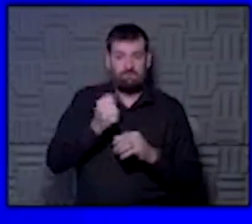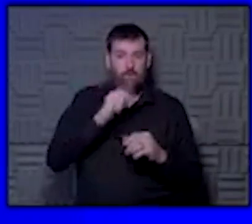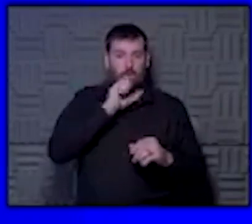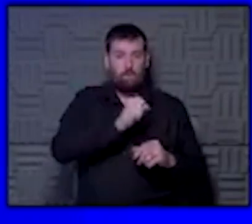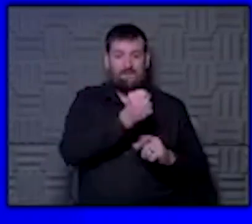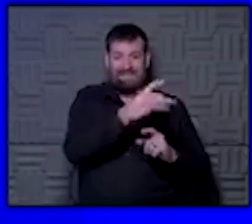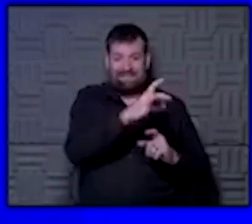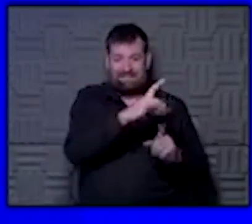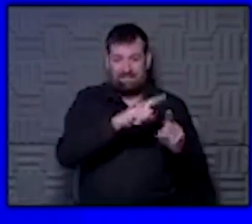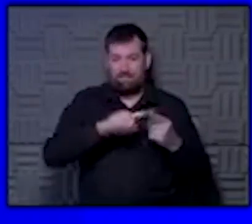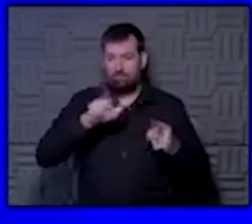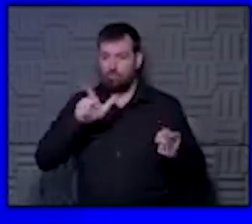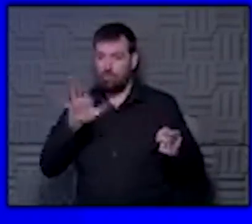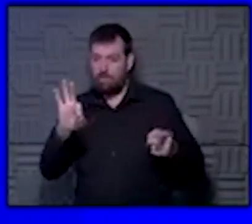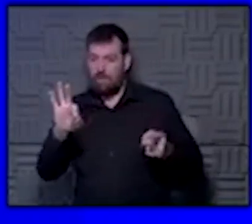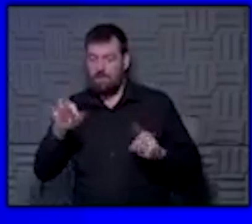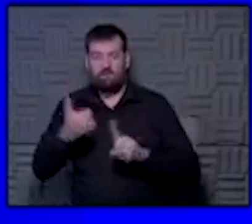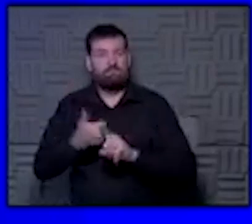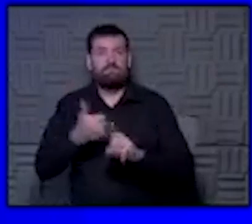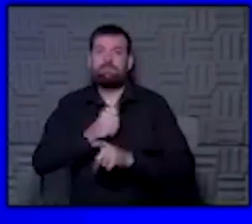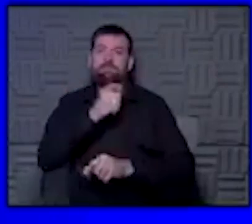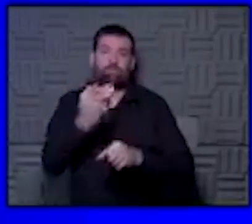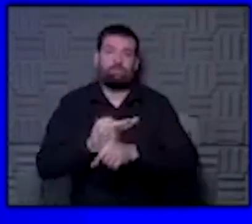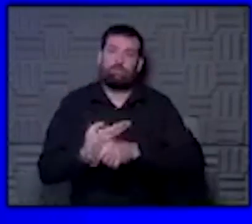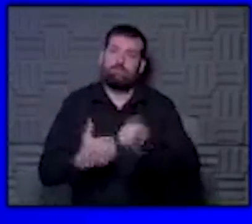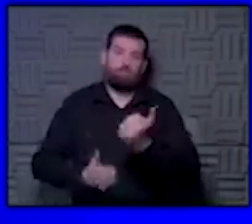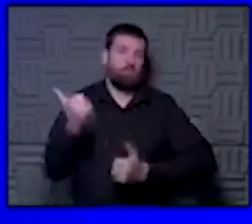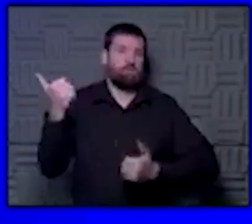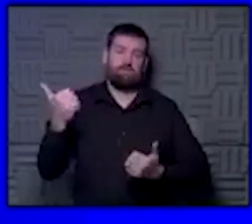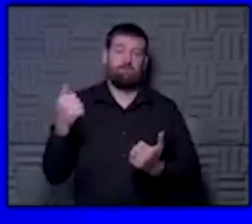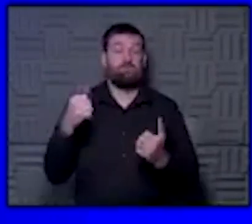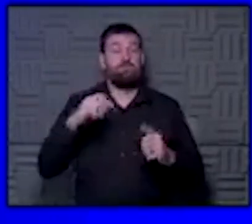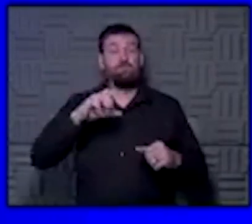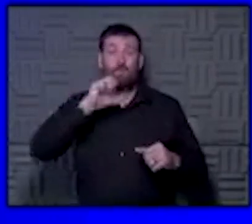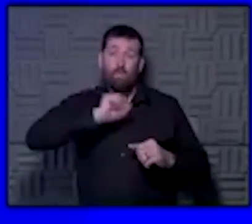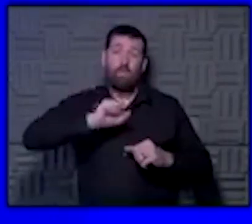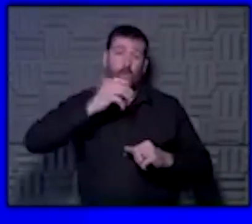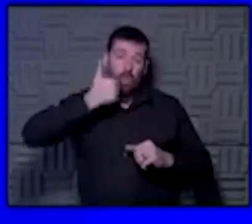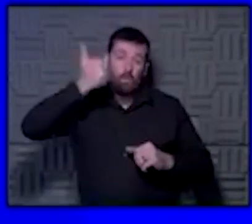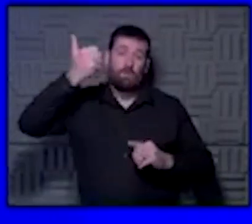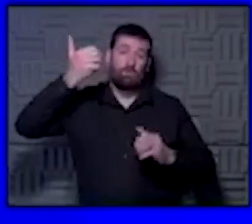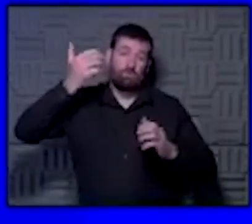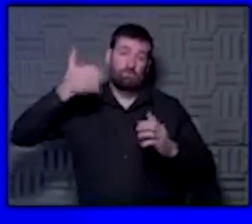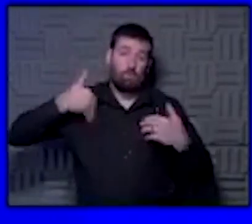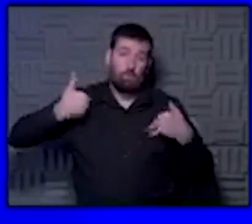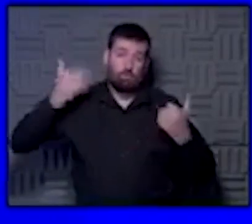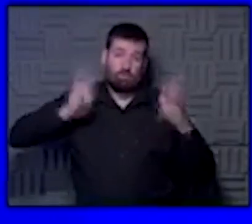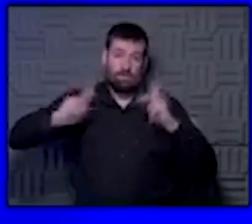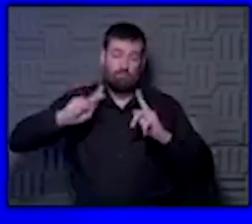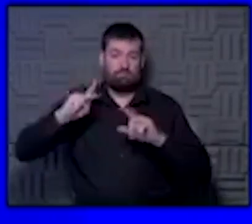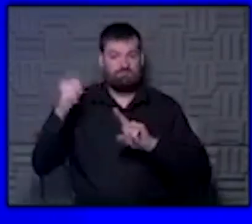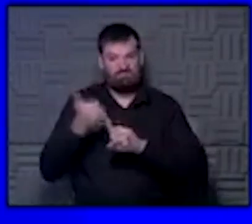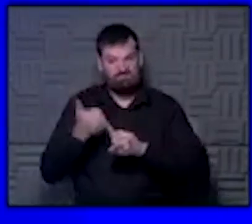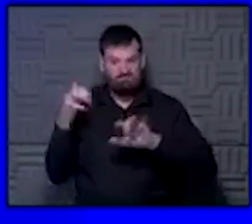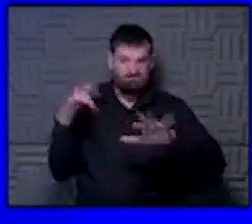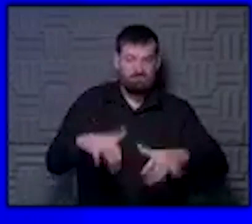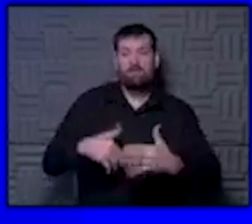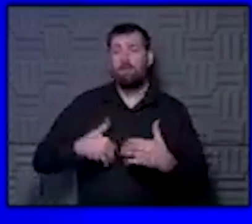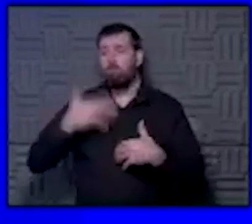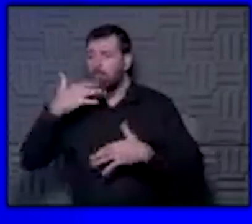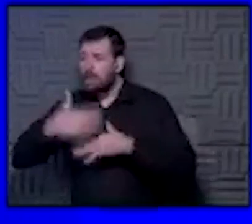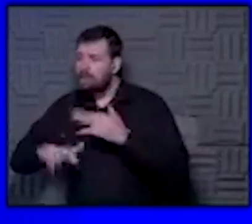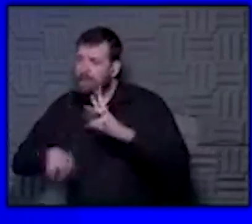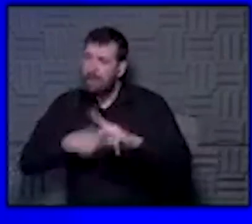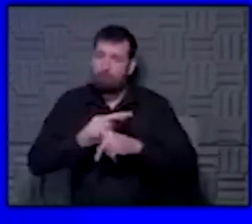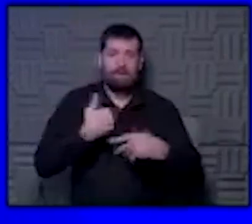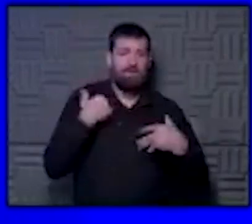29 population. So it's the young people that are getting out doing those things. And we understand that people are concerned, I have this blood type, I have that blood type, I have